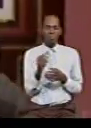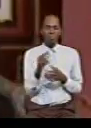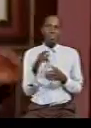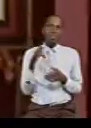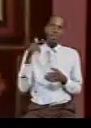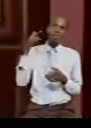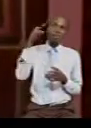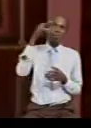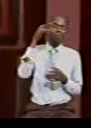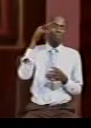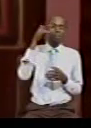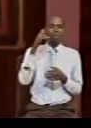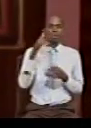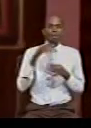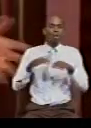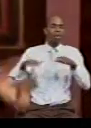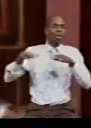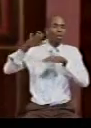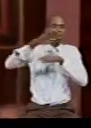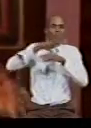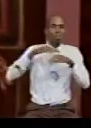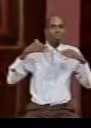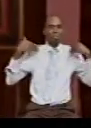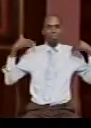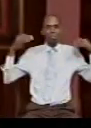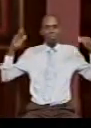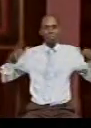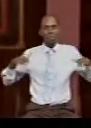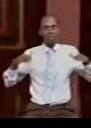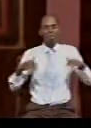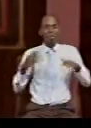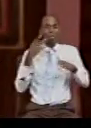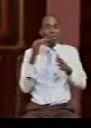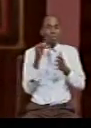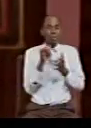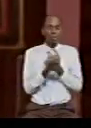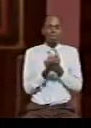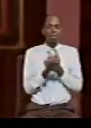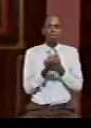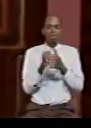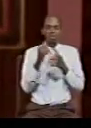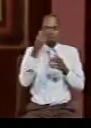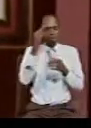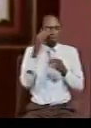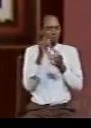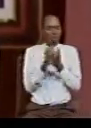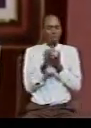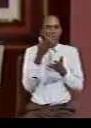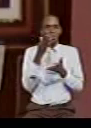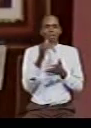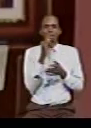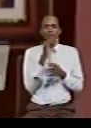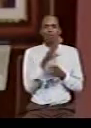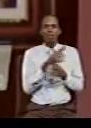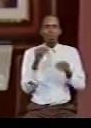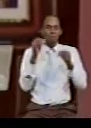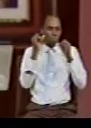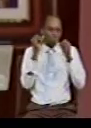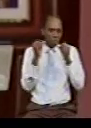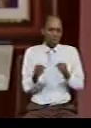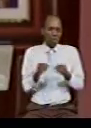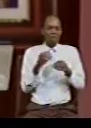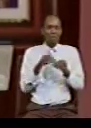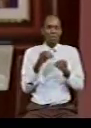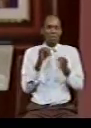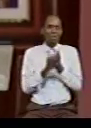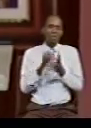The force of gravity has no power on that aeroplane anymore. There is an engine